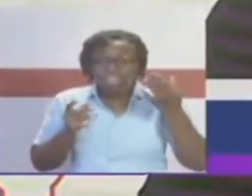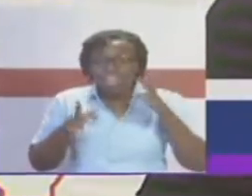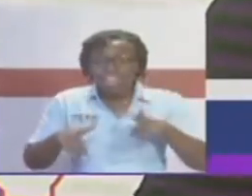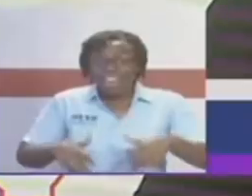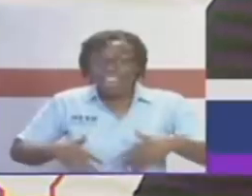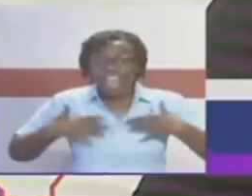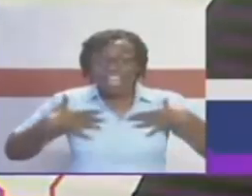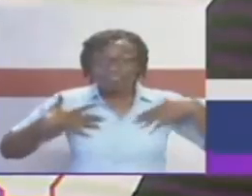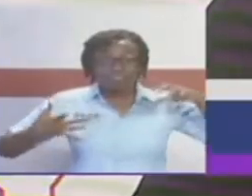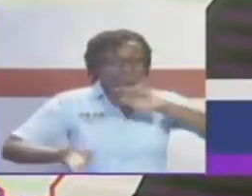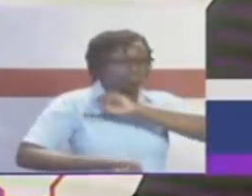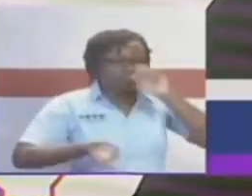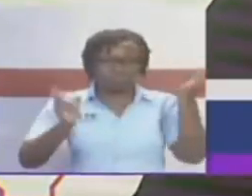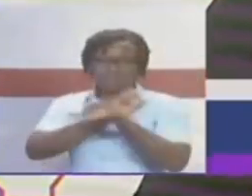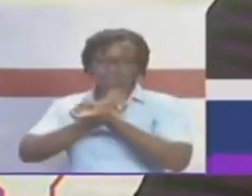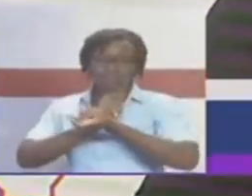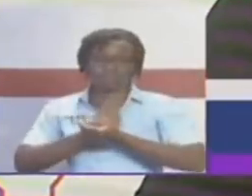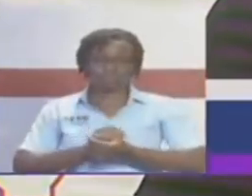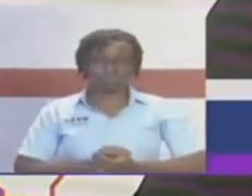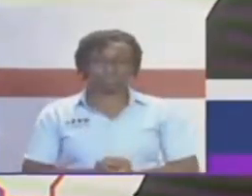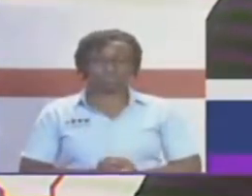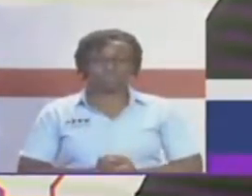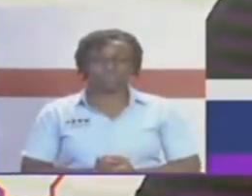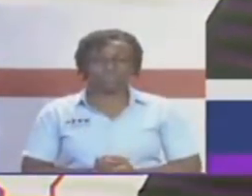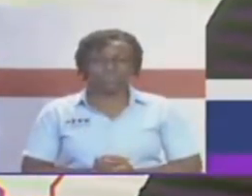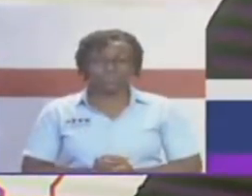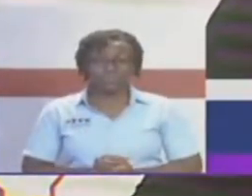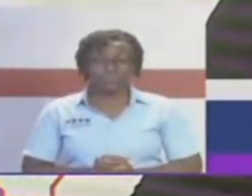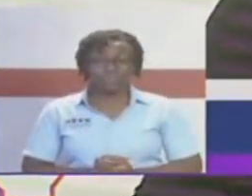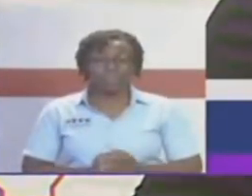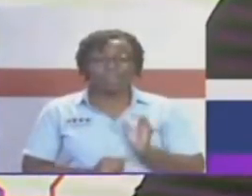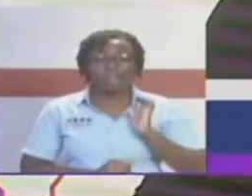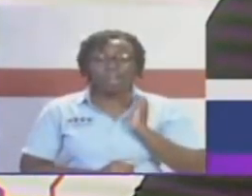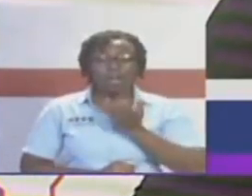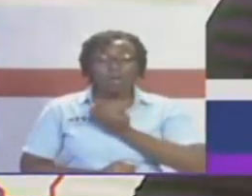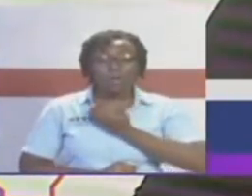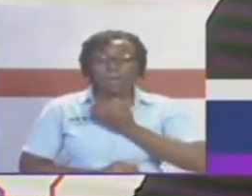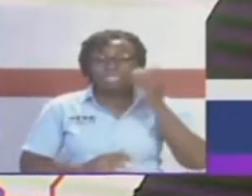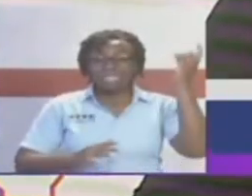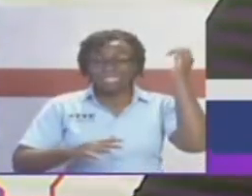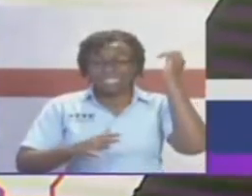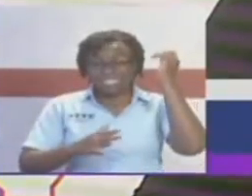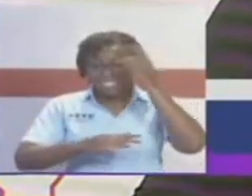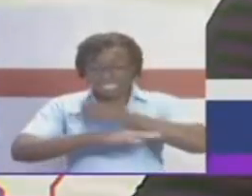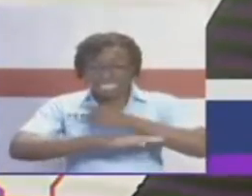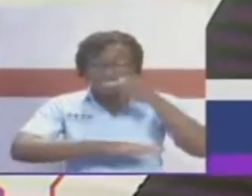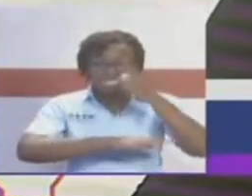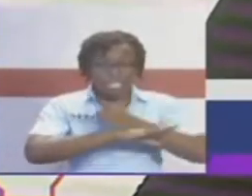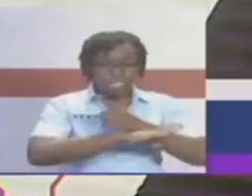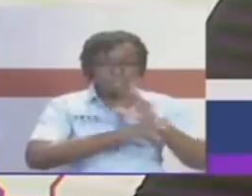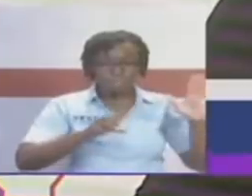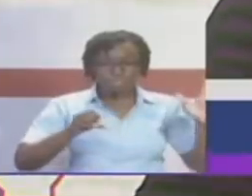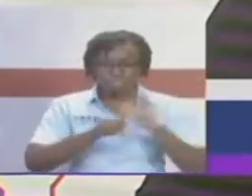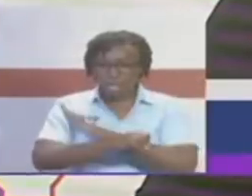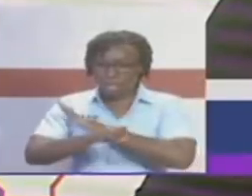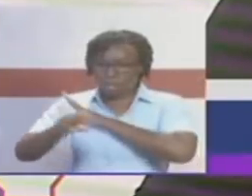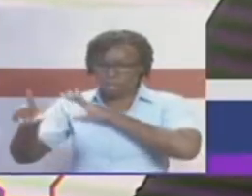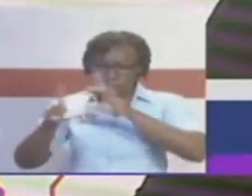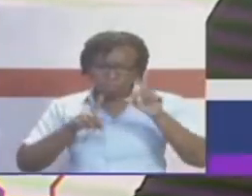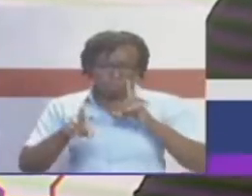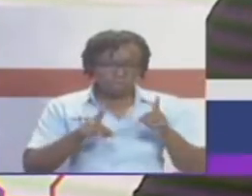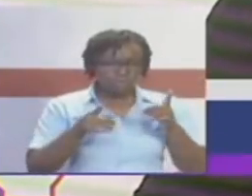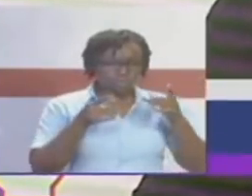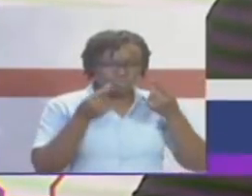way. It is intense, it is dynamic. Our days are filled with lots of activity focused on safe